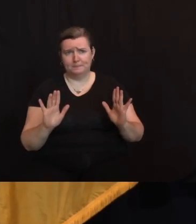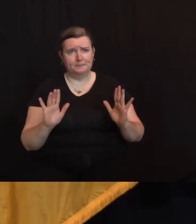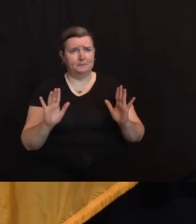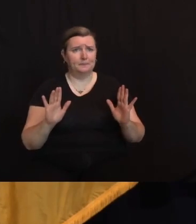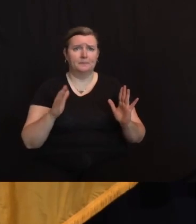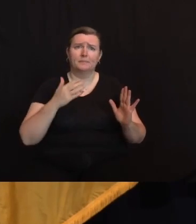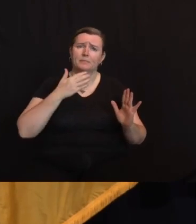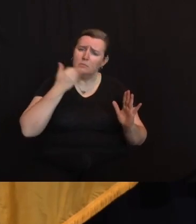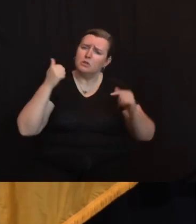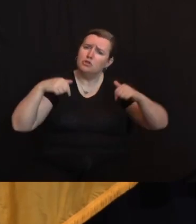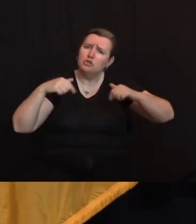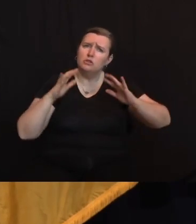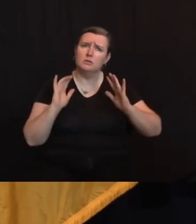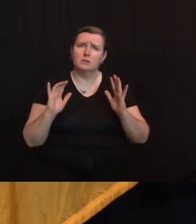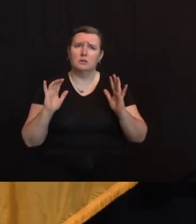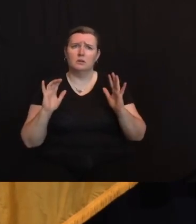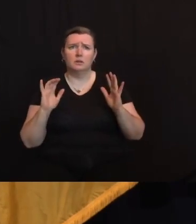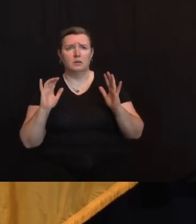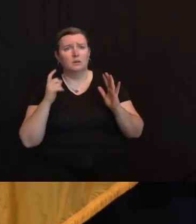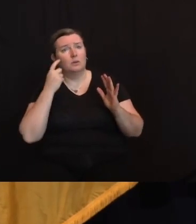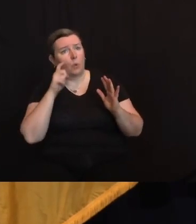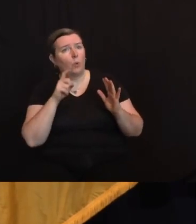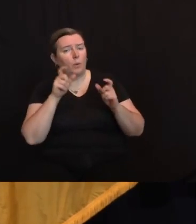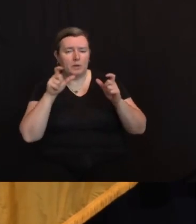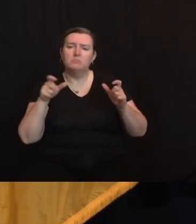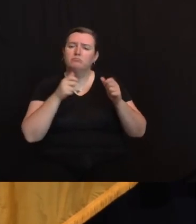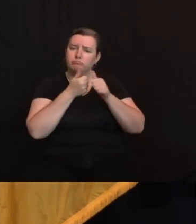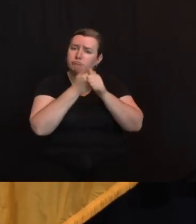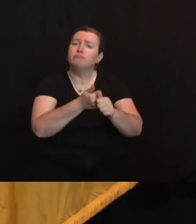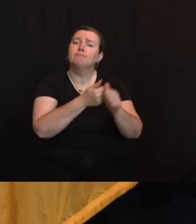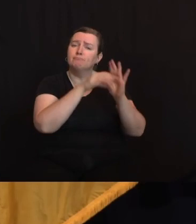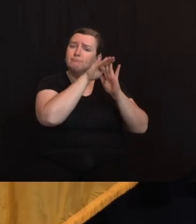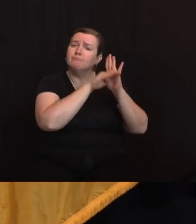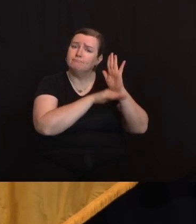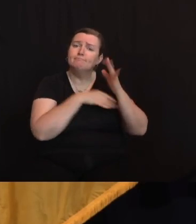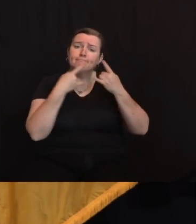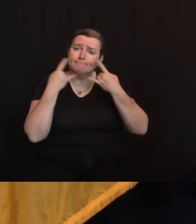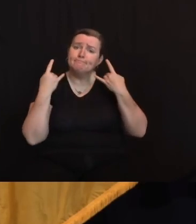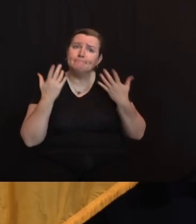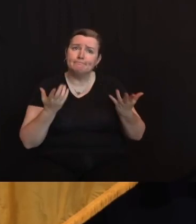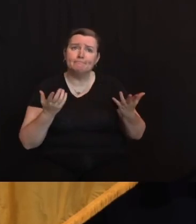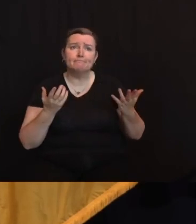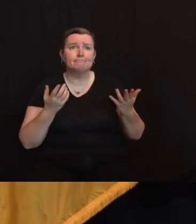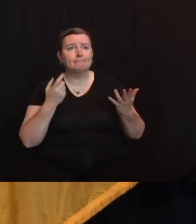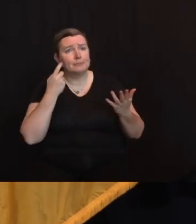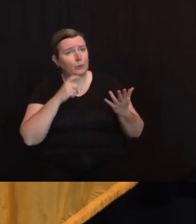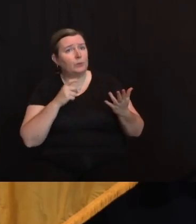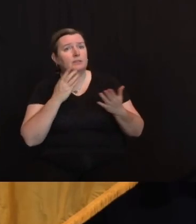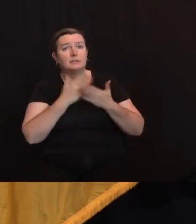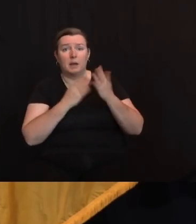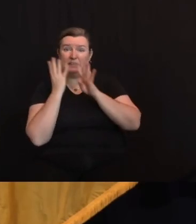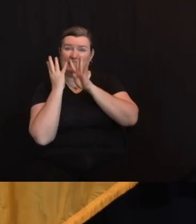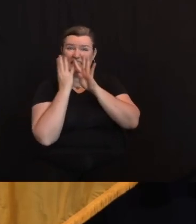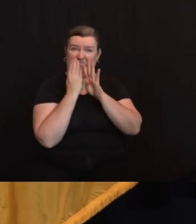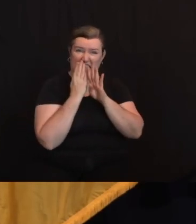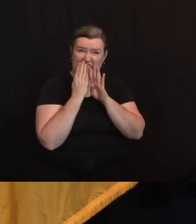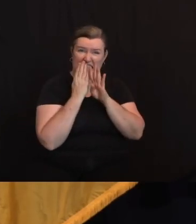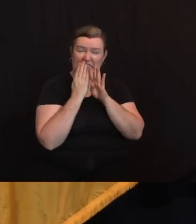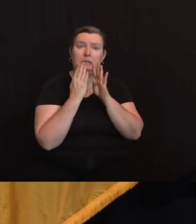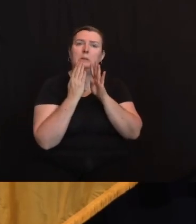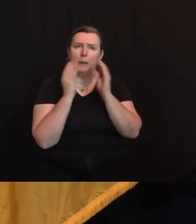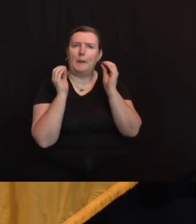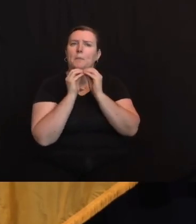it's clearly more compliance when you're seeing folks on top of each other, not where it needs to be. And that has to